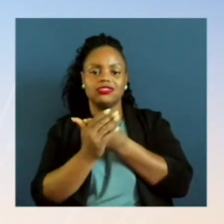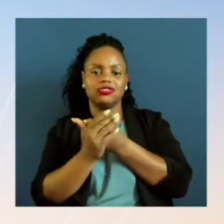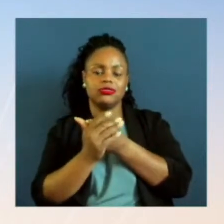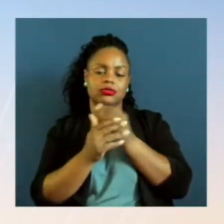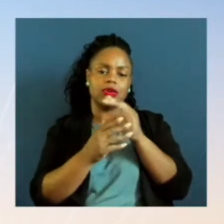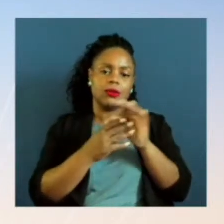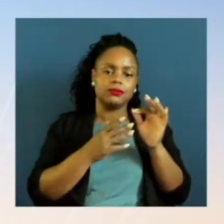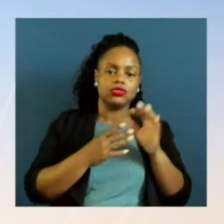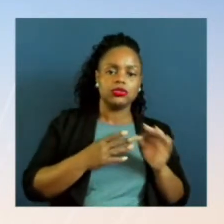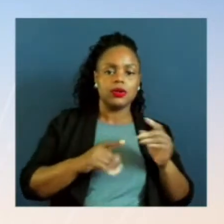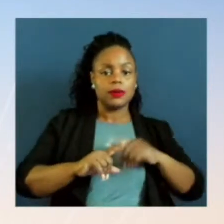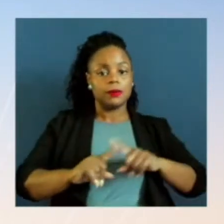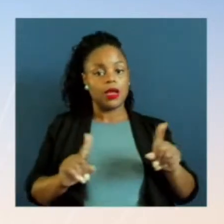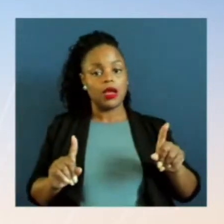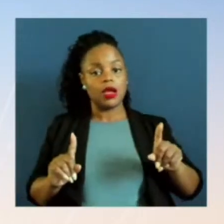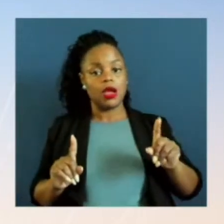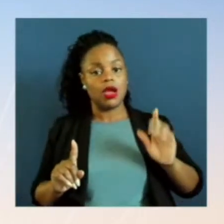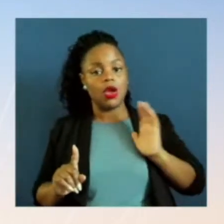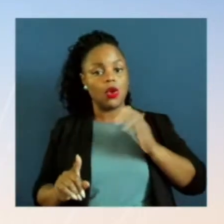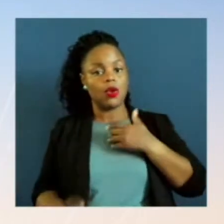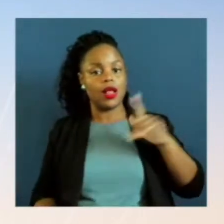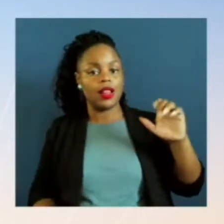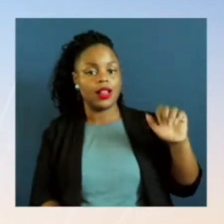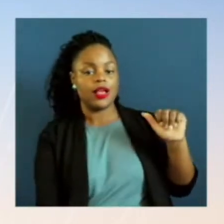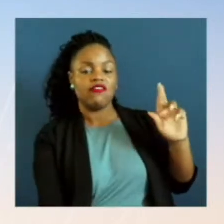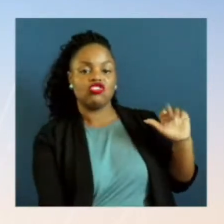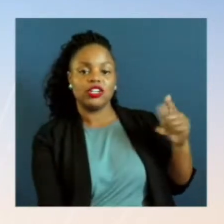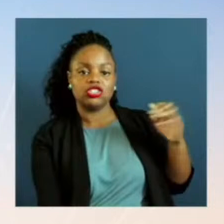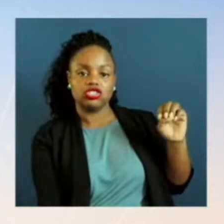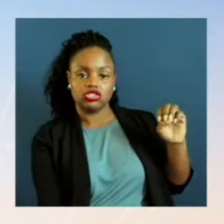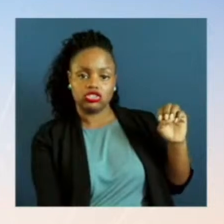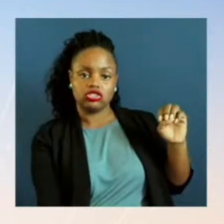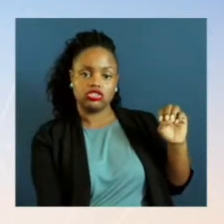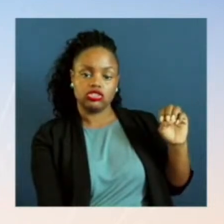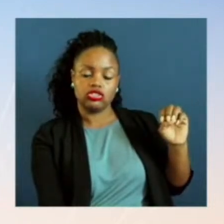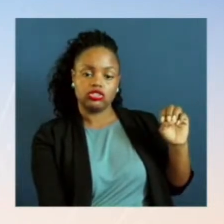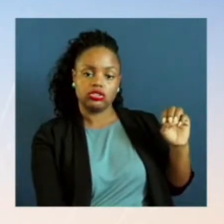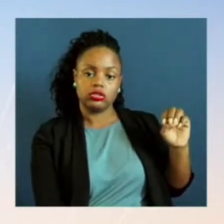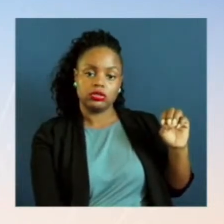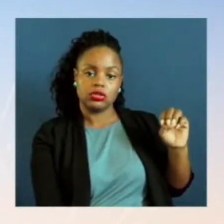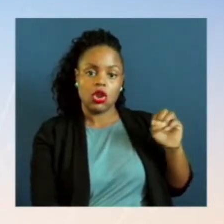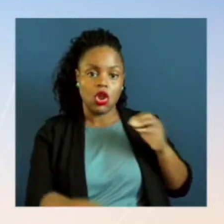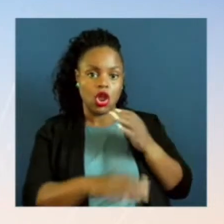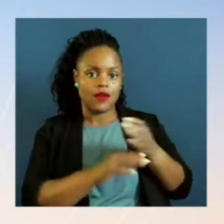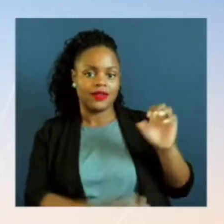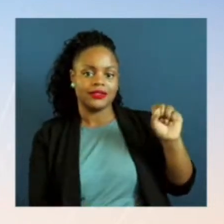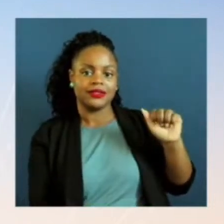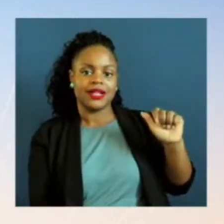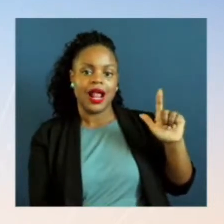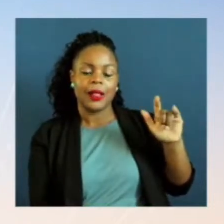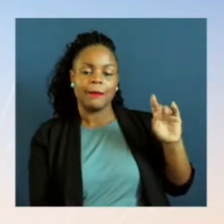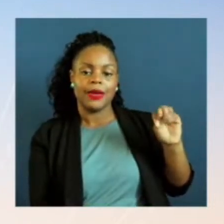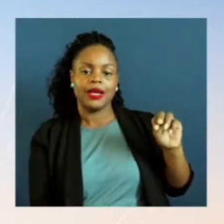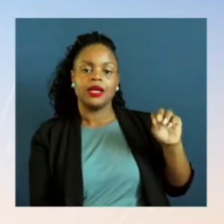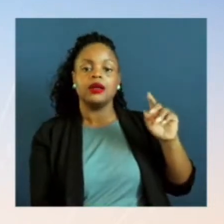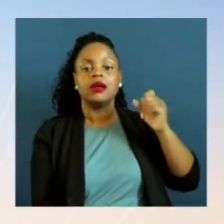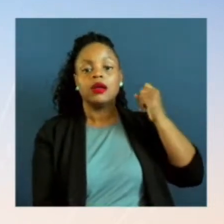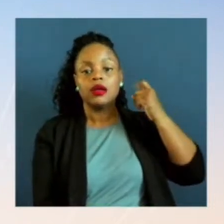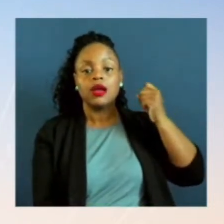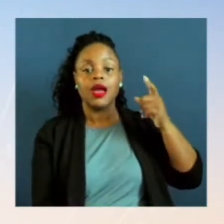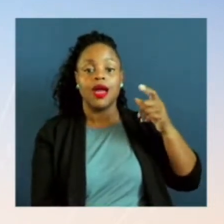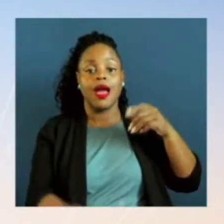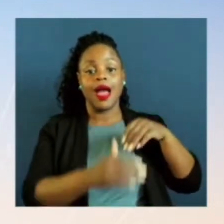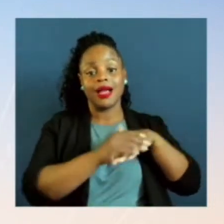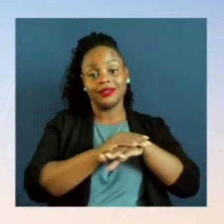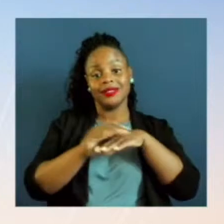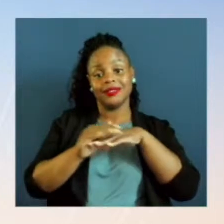the Taliban is a range of things. I mean, one is, of course, access to the global marketplace, which is not just China.